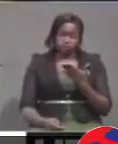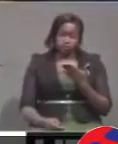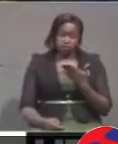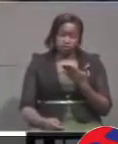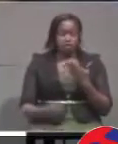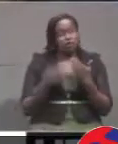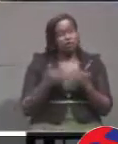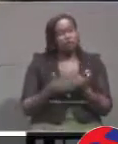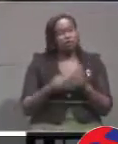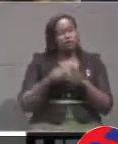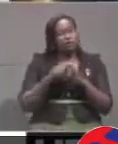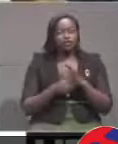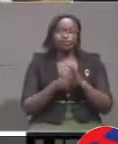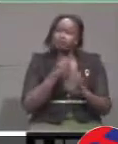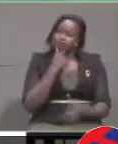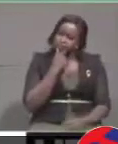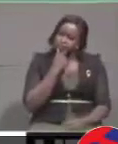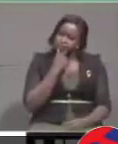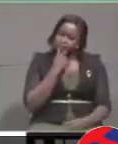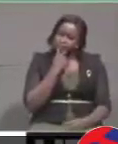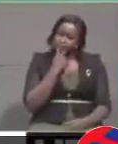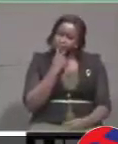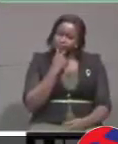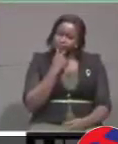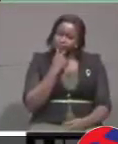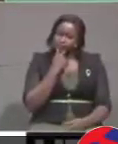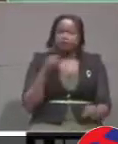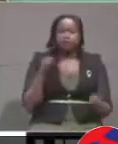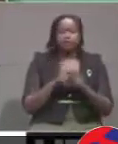bali bali mukomera, we don't want to think.